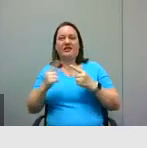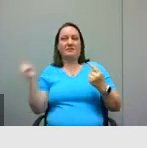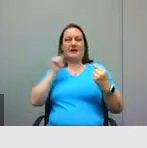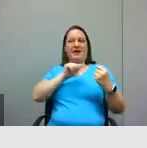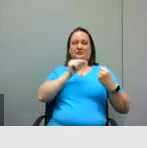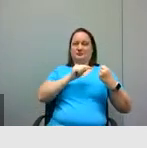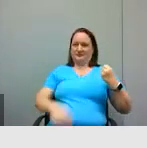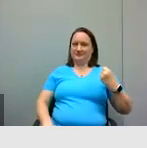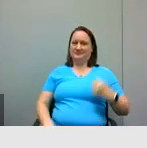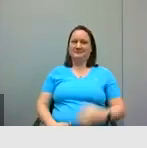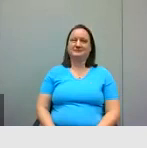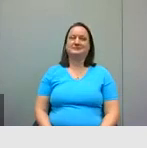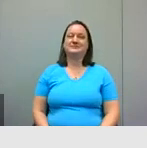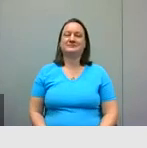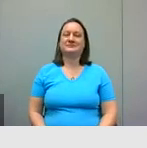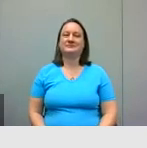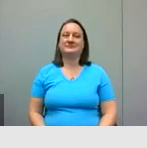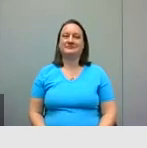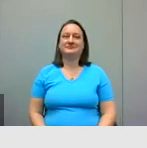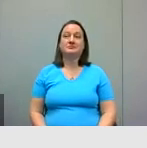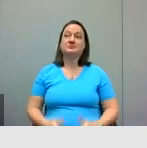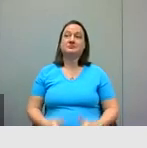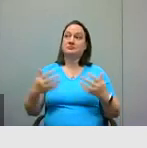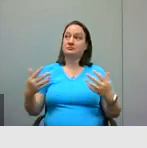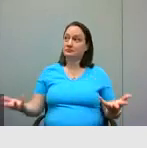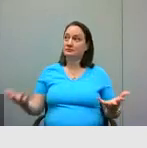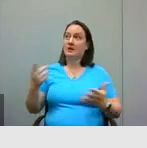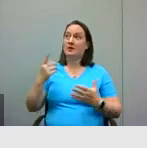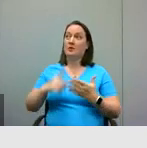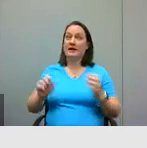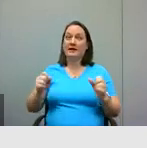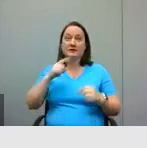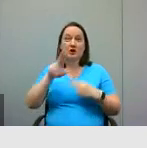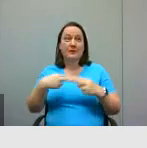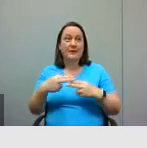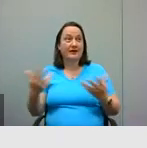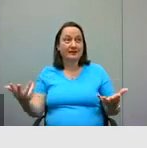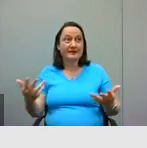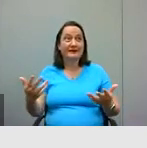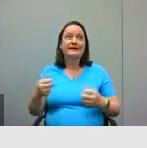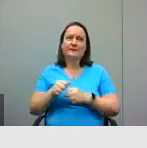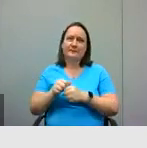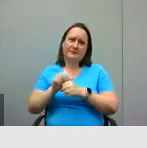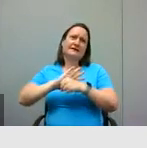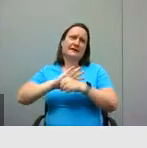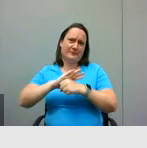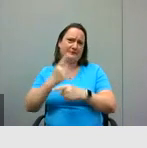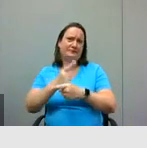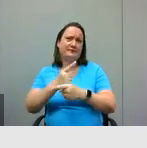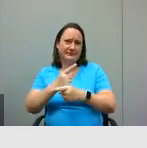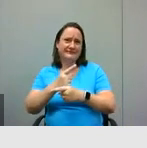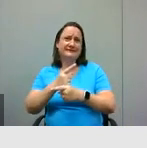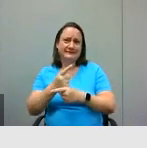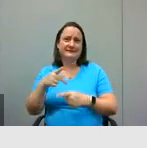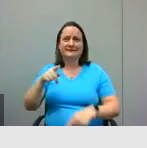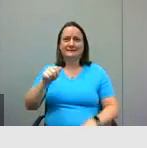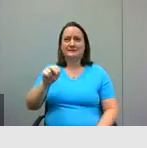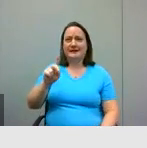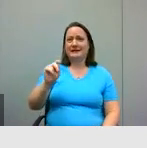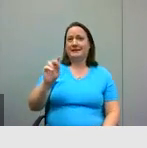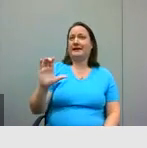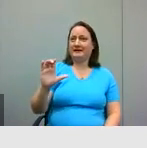So what can we talk about except the pandemic, right? That's what we talk about